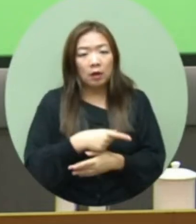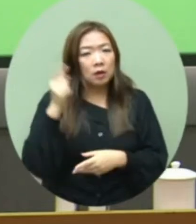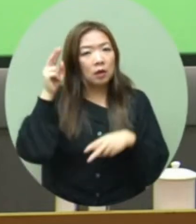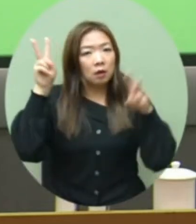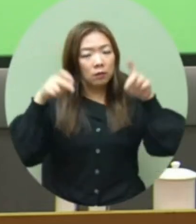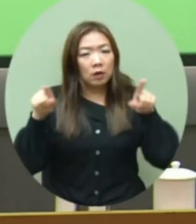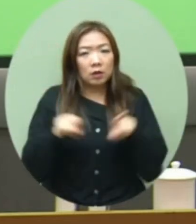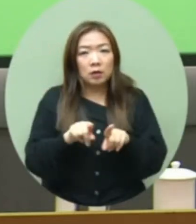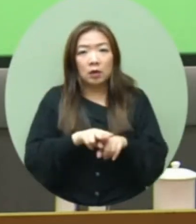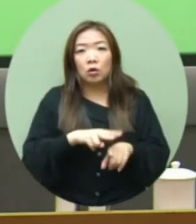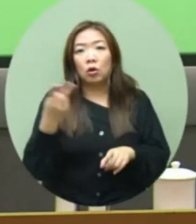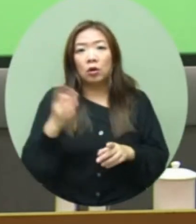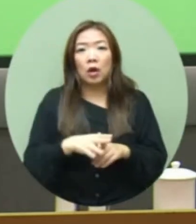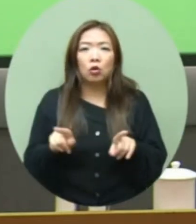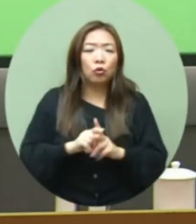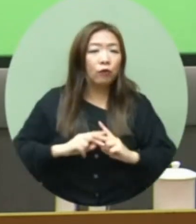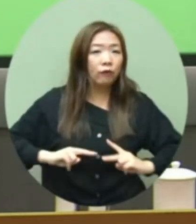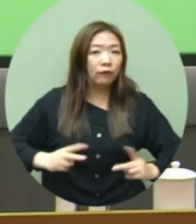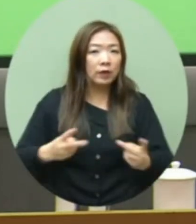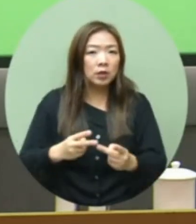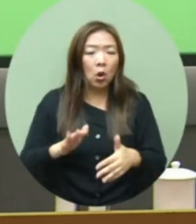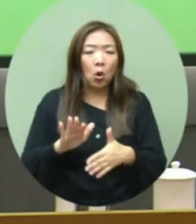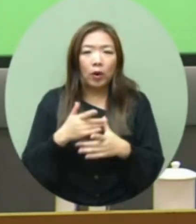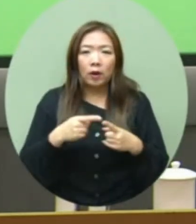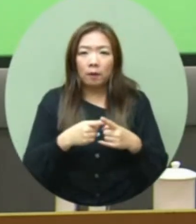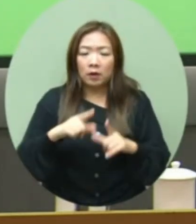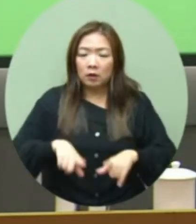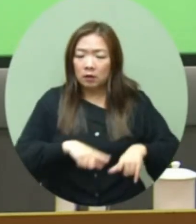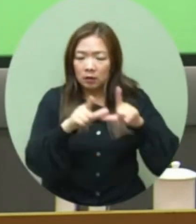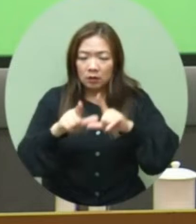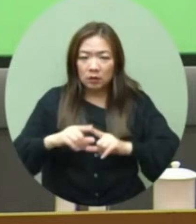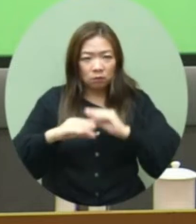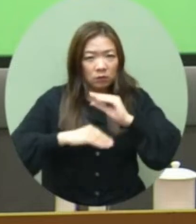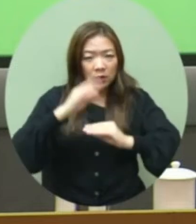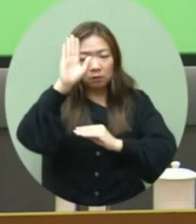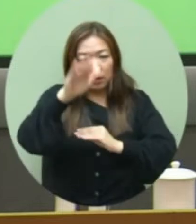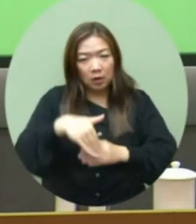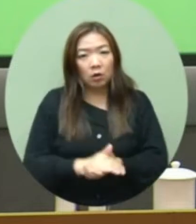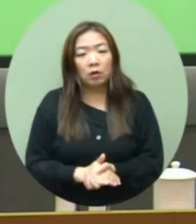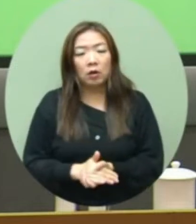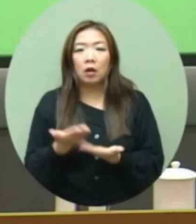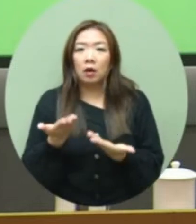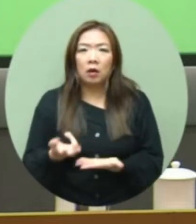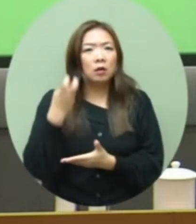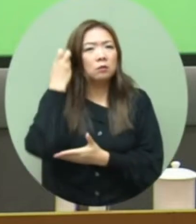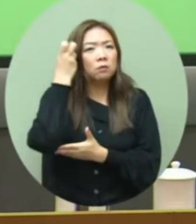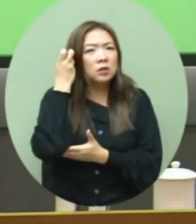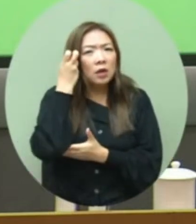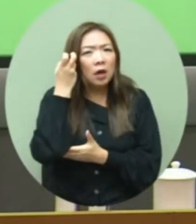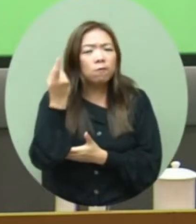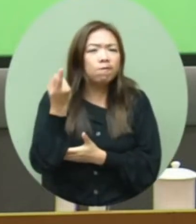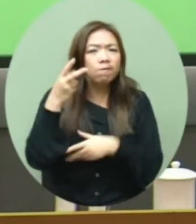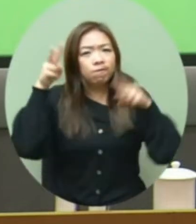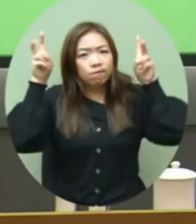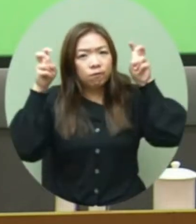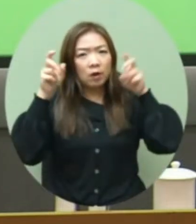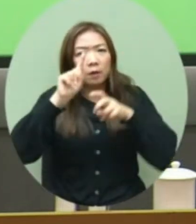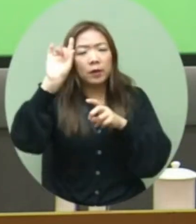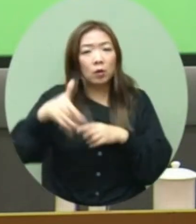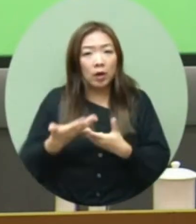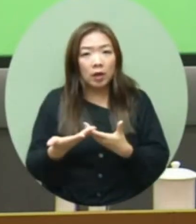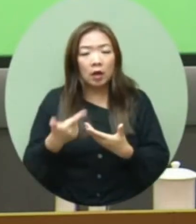This is my third policy address. The theme is reform for enhancing development and building our future